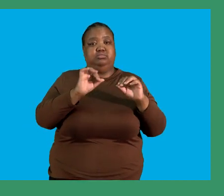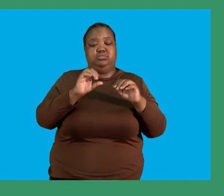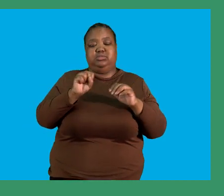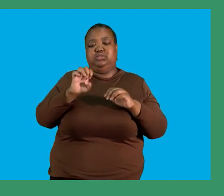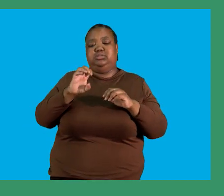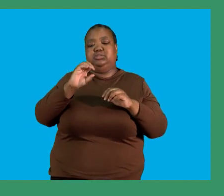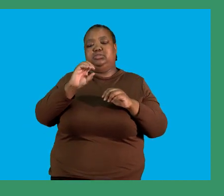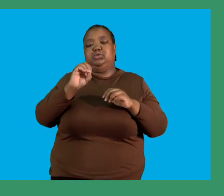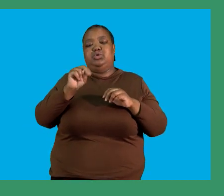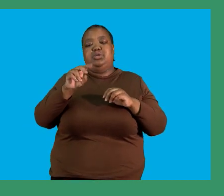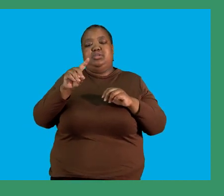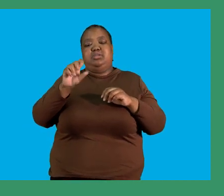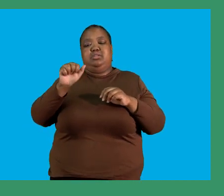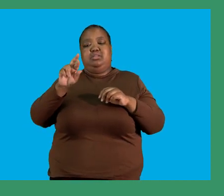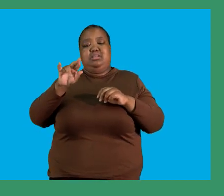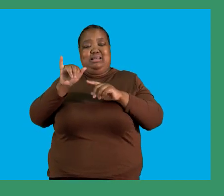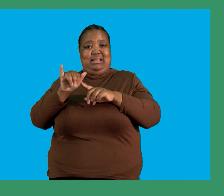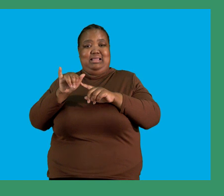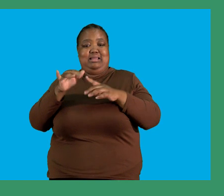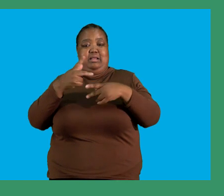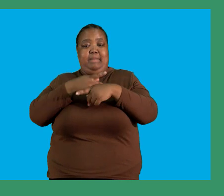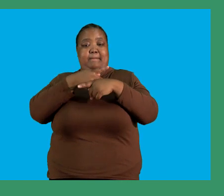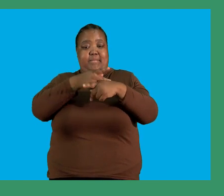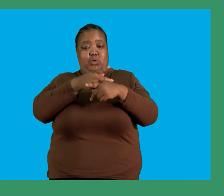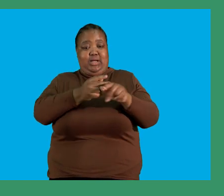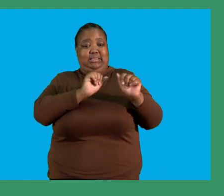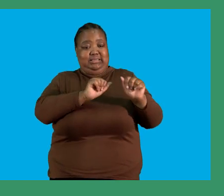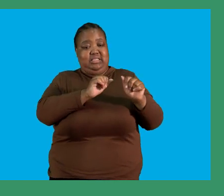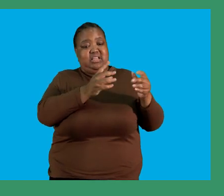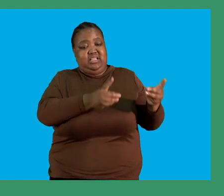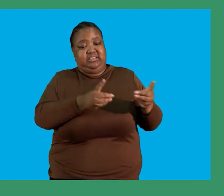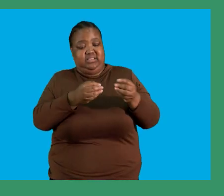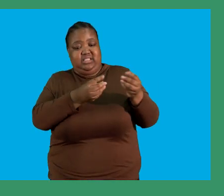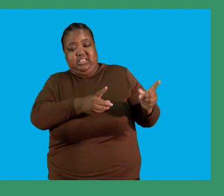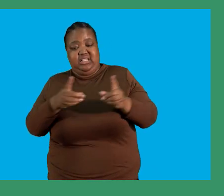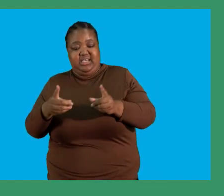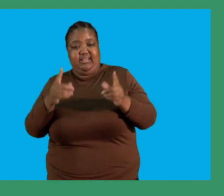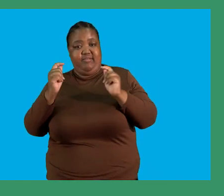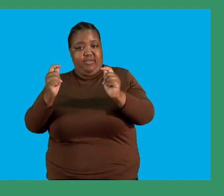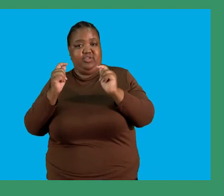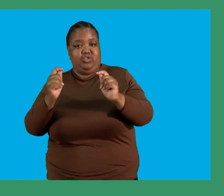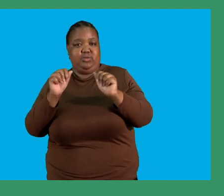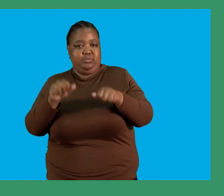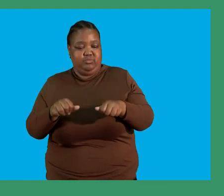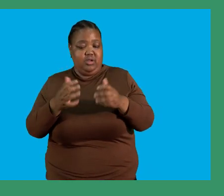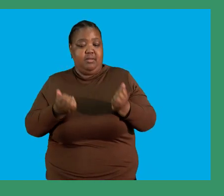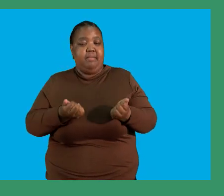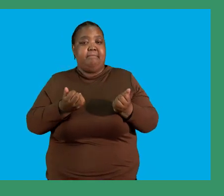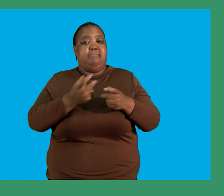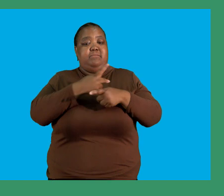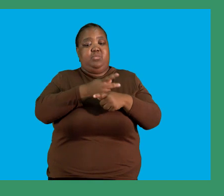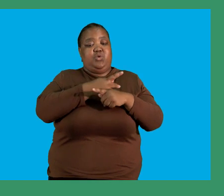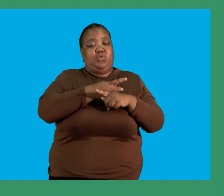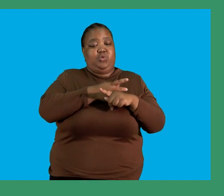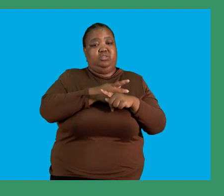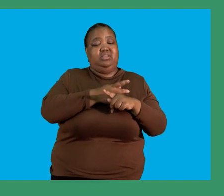sale of goods produced by the secondary sector. So we are either offering a service which is intangible,